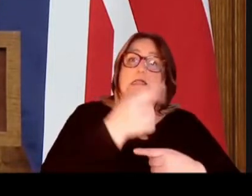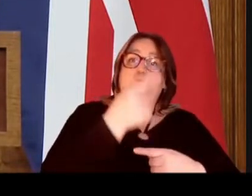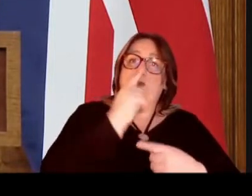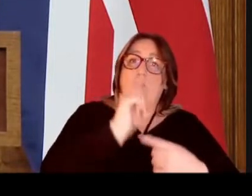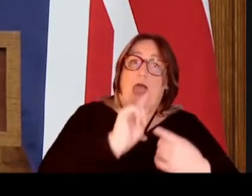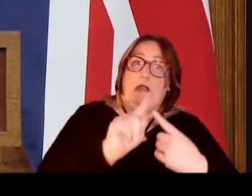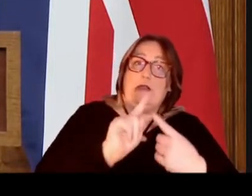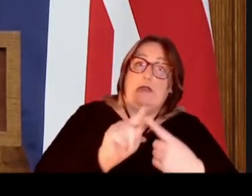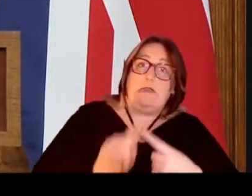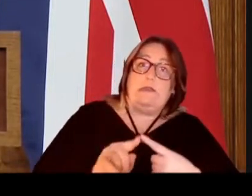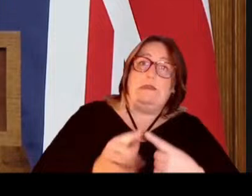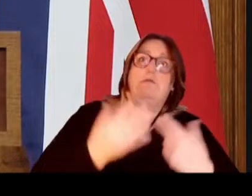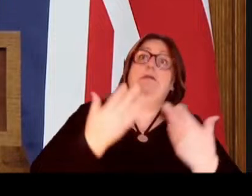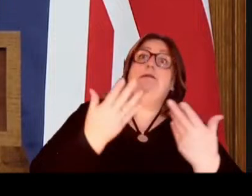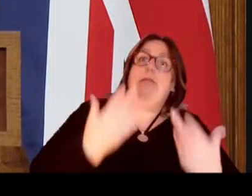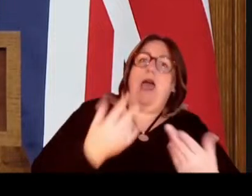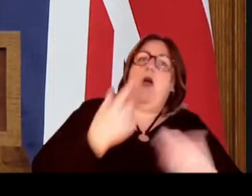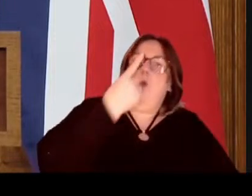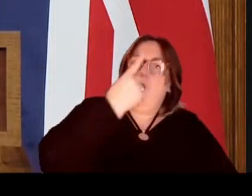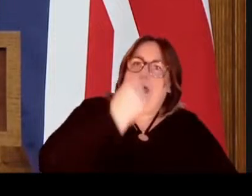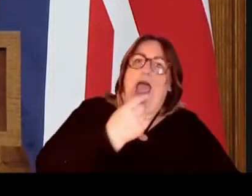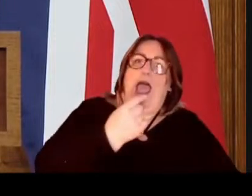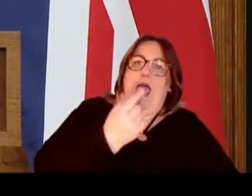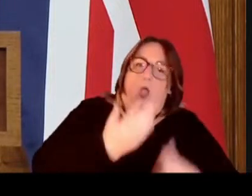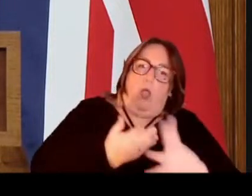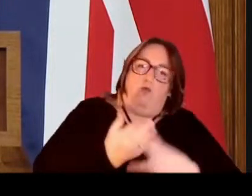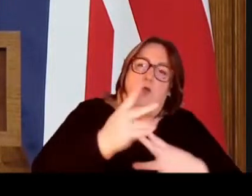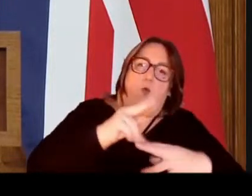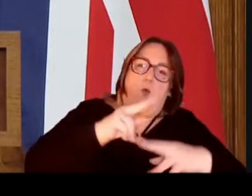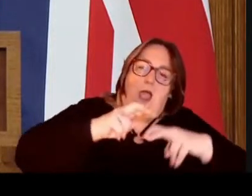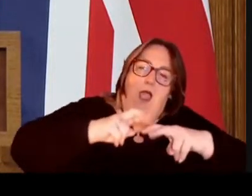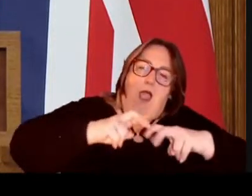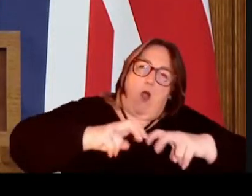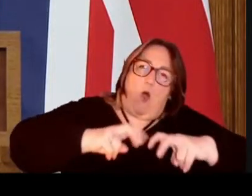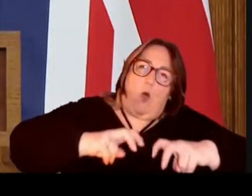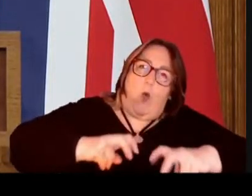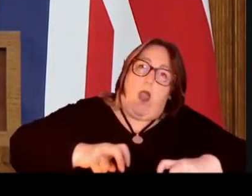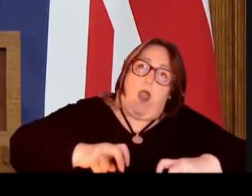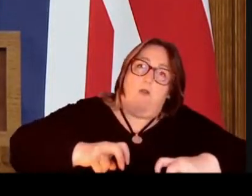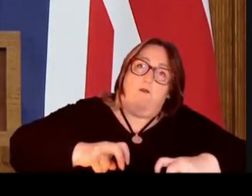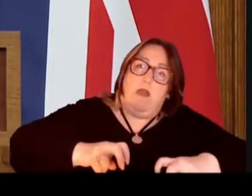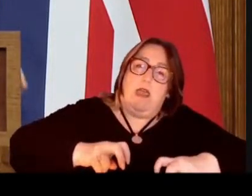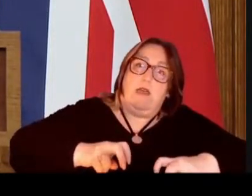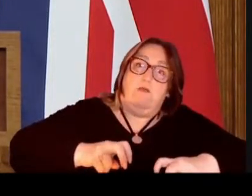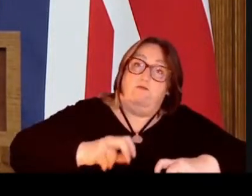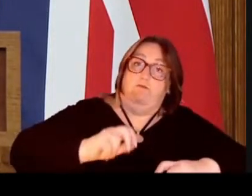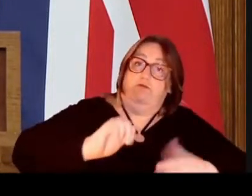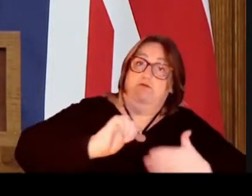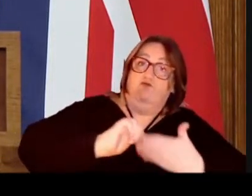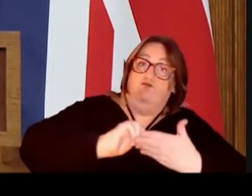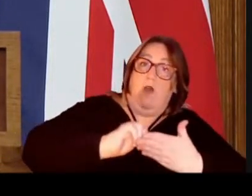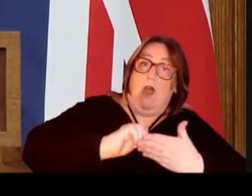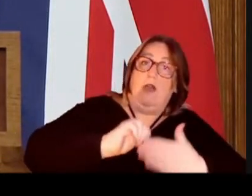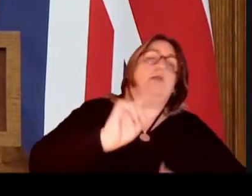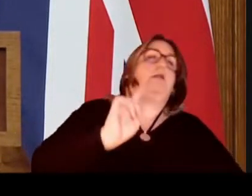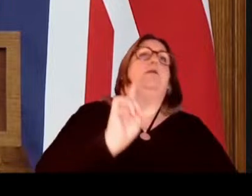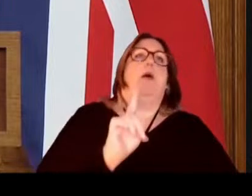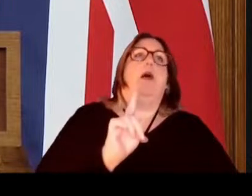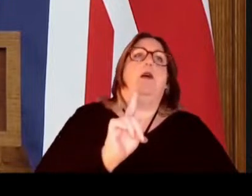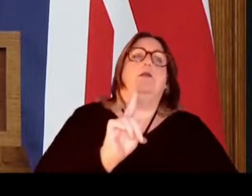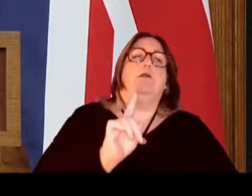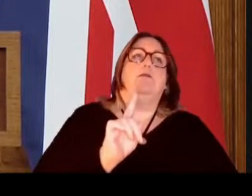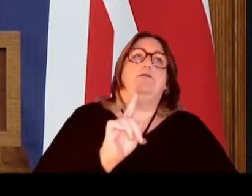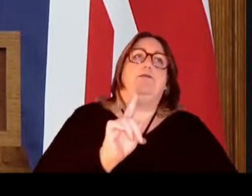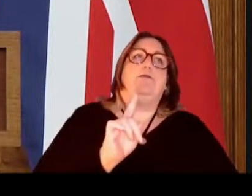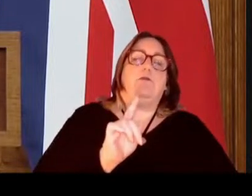so with this inquiry and everything that will happen before the end of that inquiry. That is quite right. But it is also right that